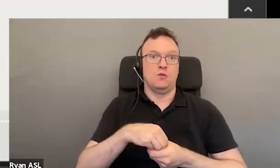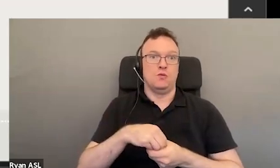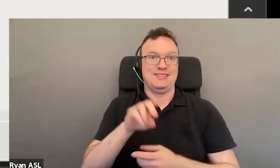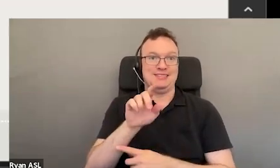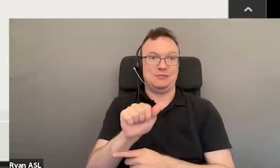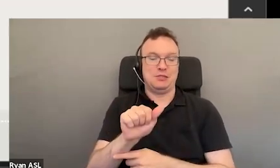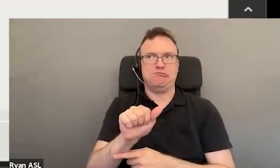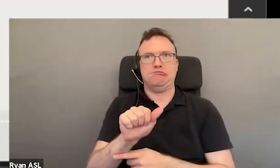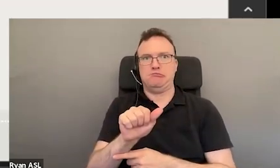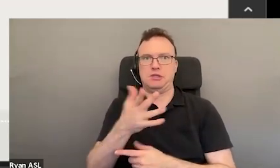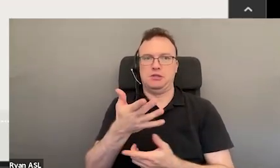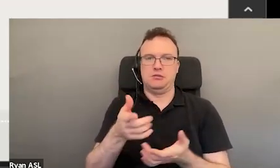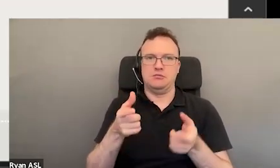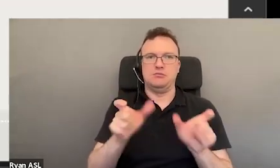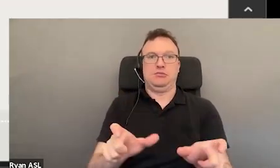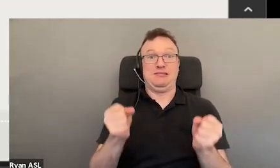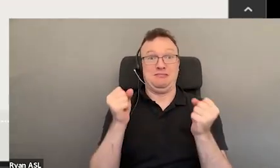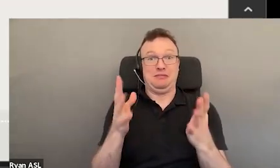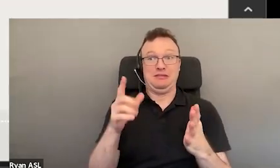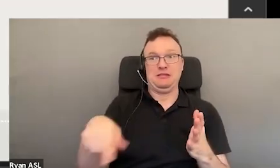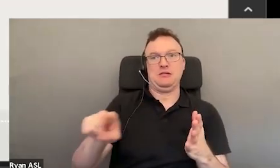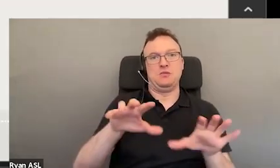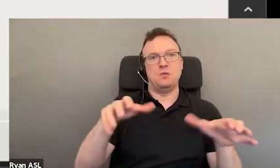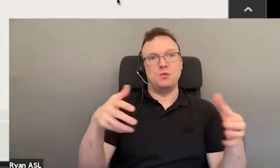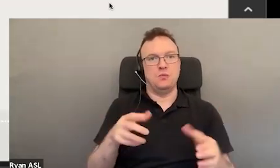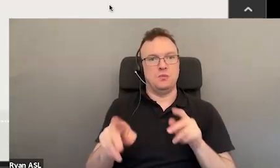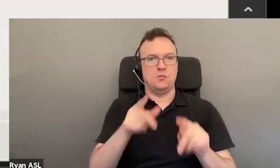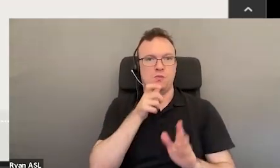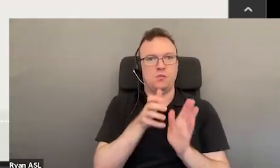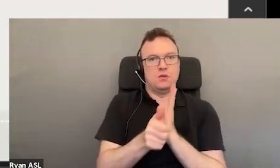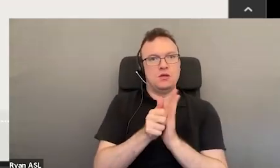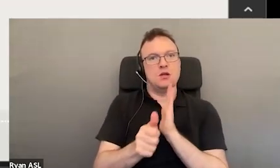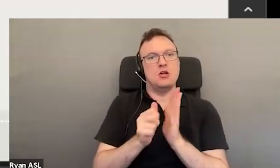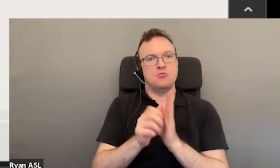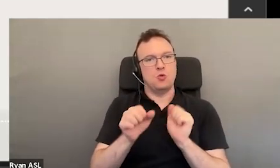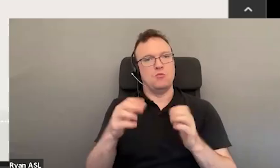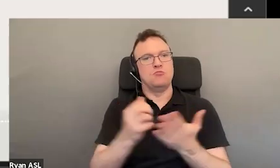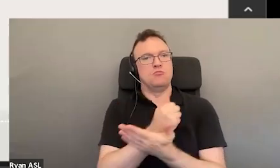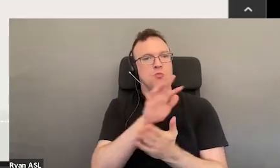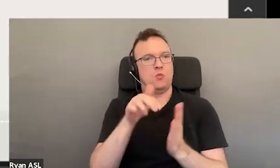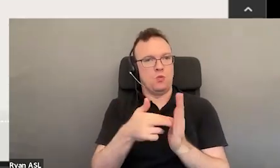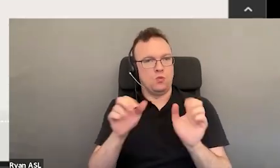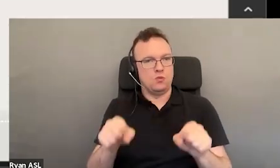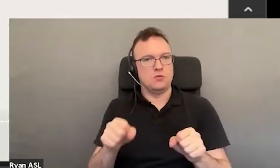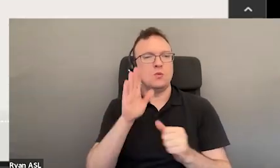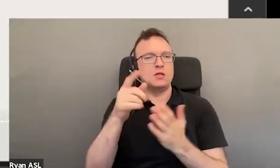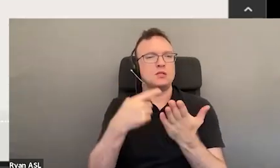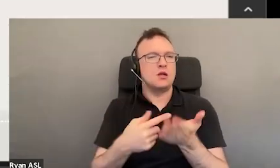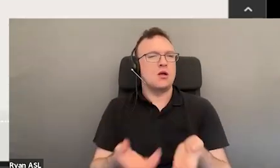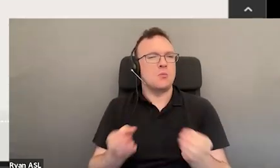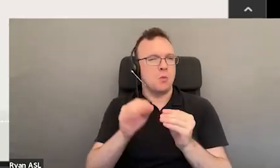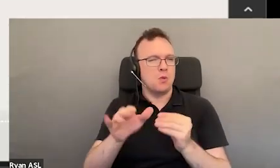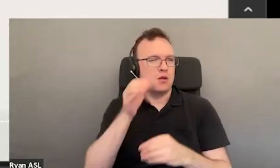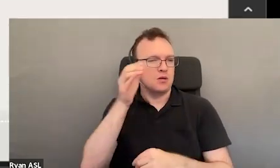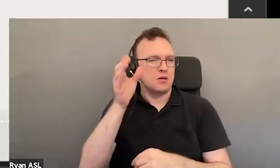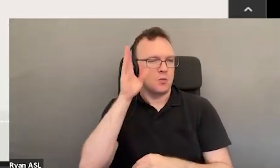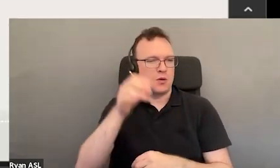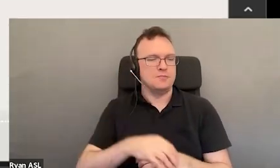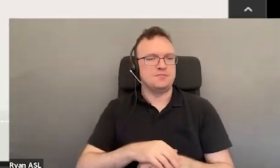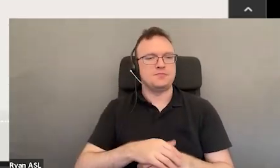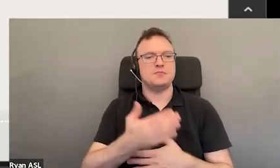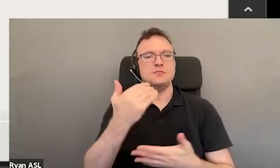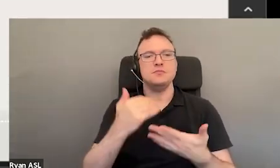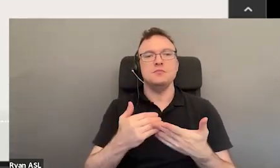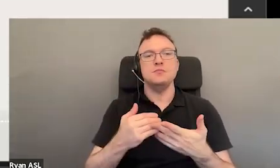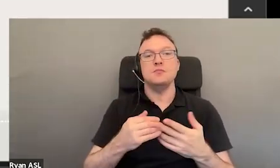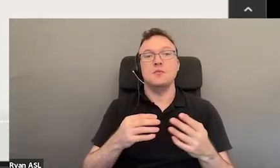deterrent for a significant proportion of the talent pool. And we'll talk more about that as we proceed. As well, diverse teams tend